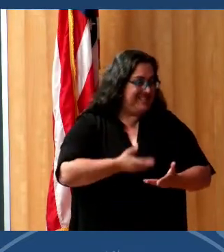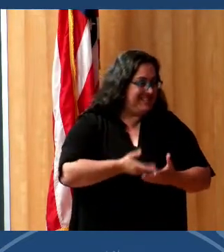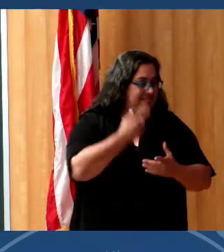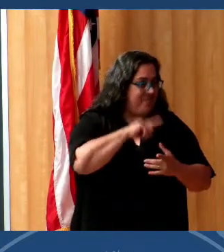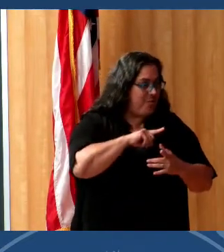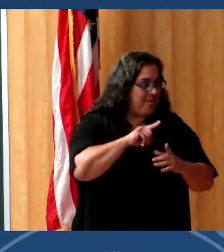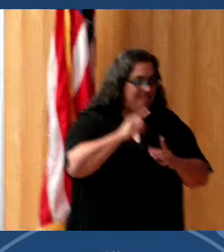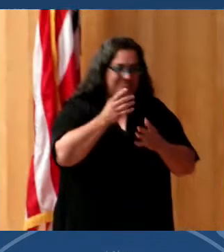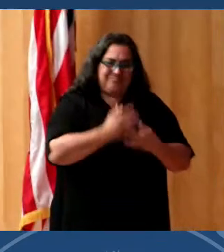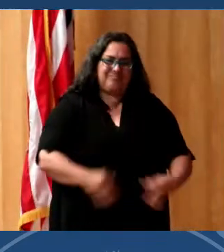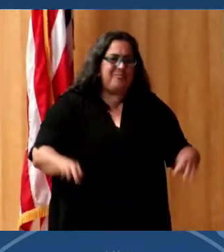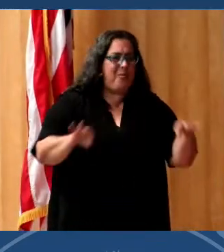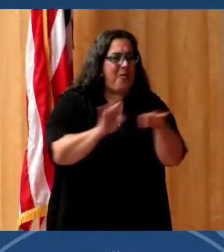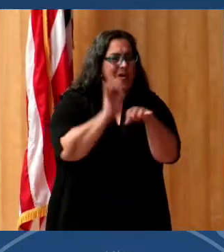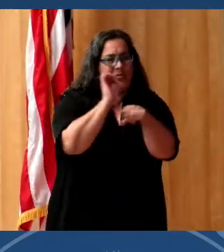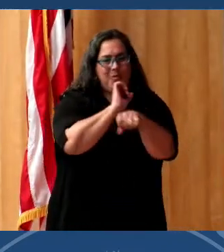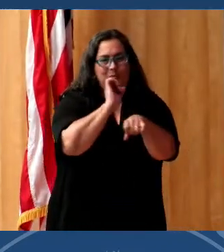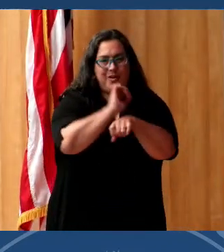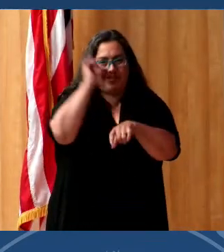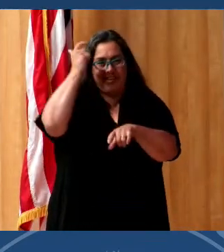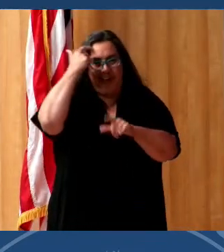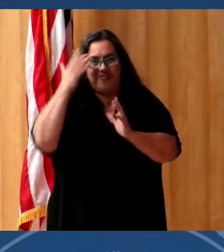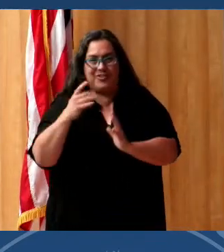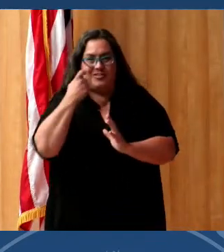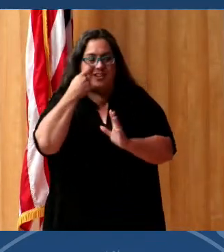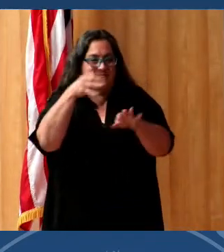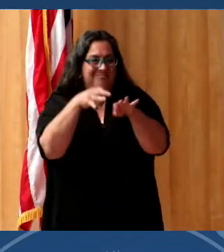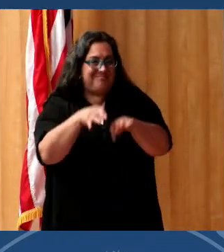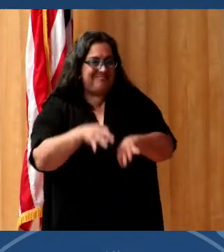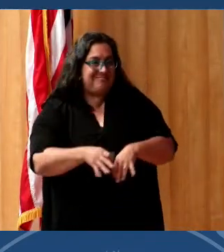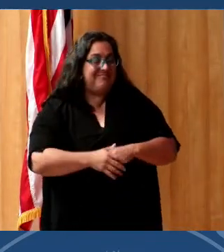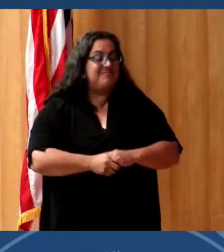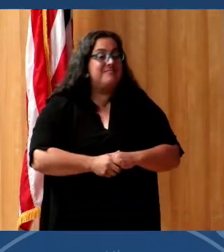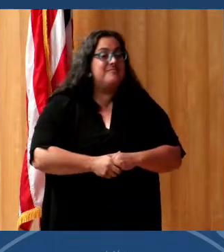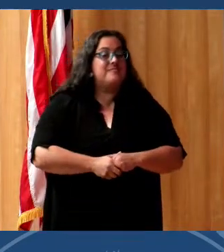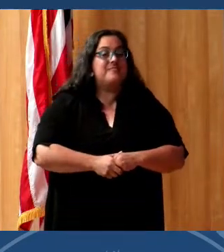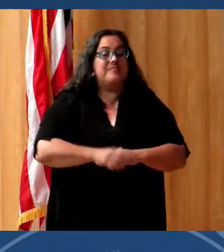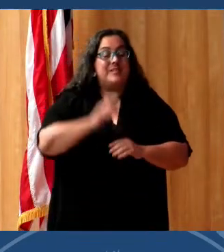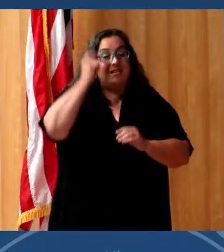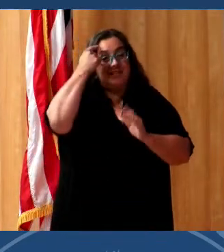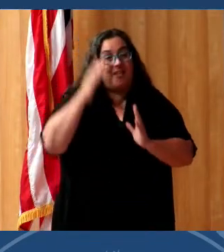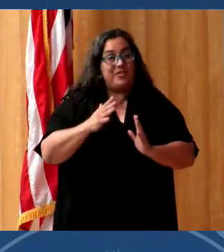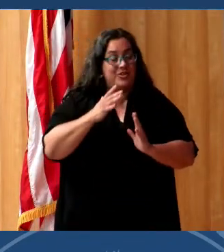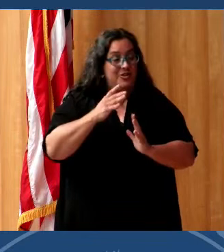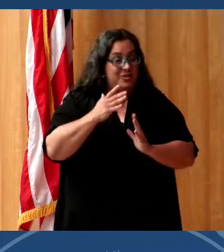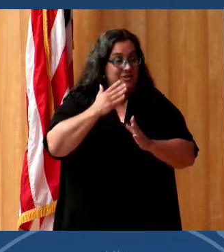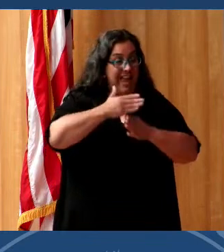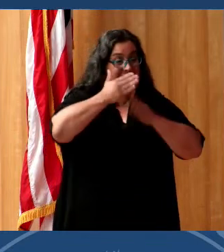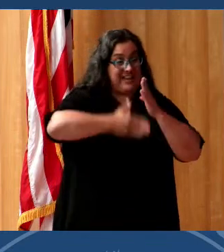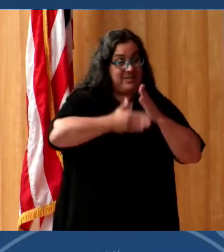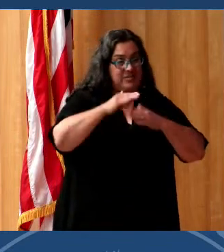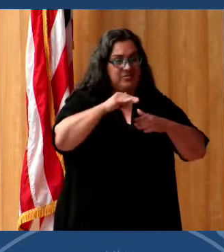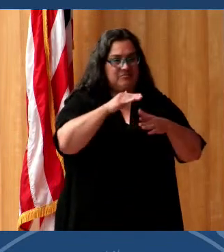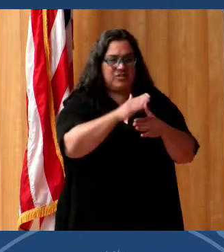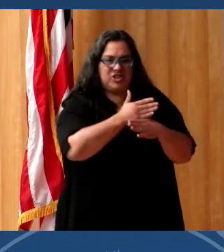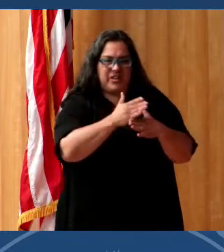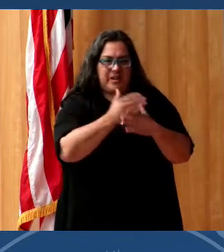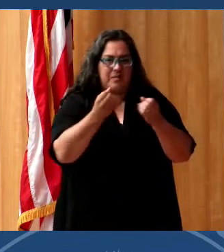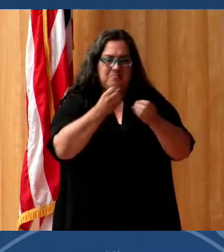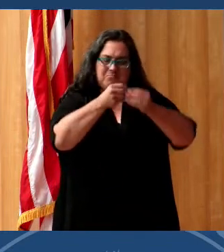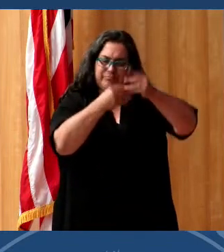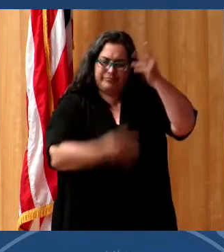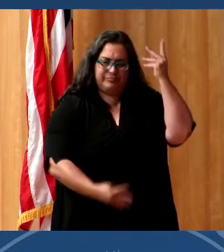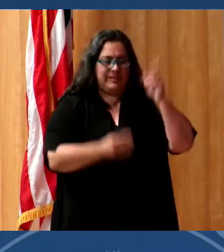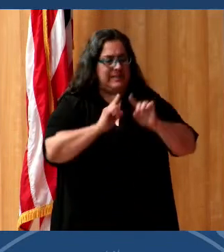this very important work that the governor just detailed. So the governor ended with sharing the many things that we at the